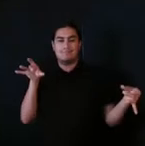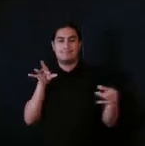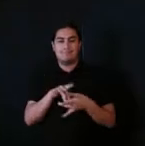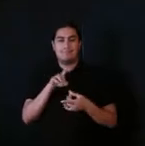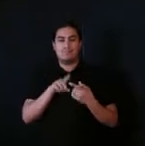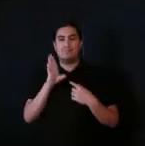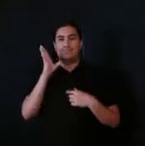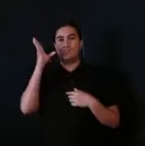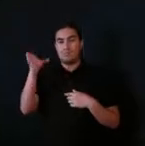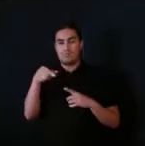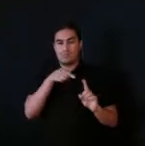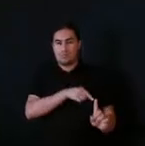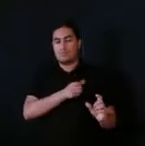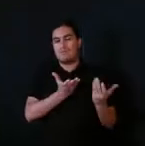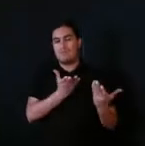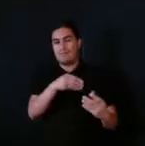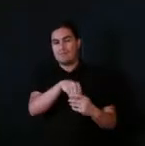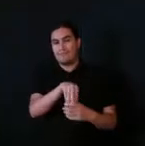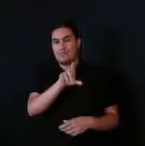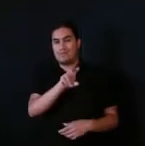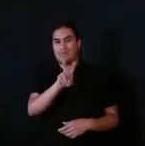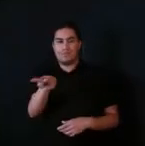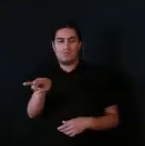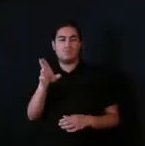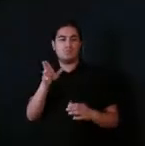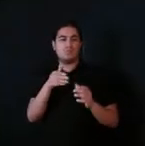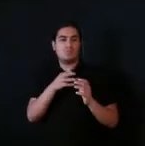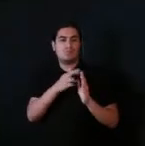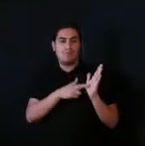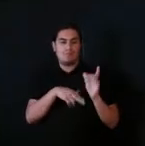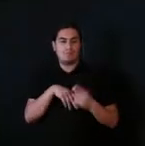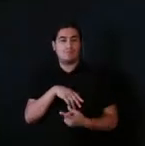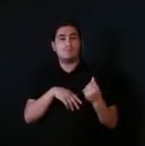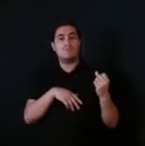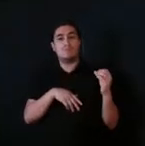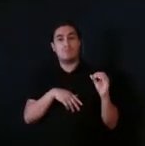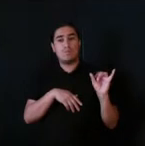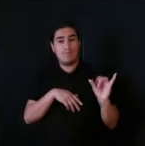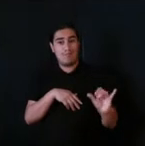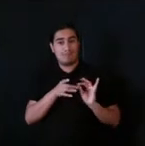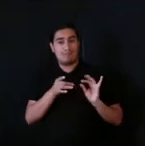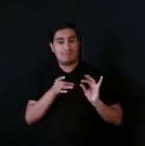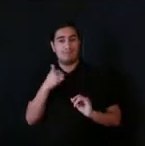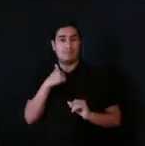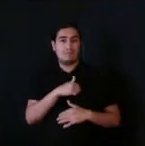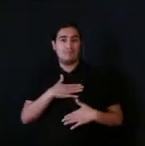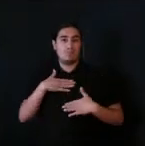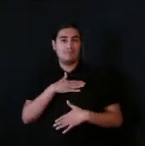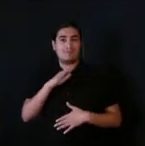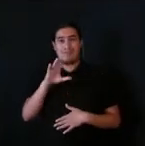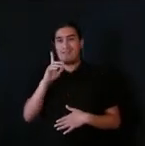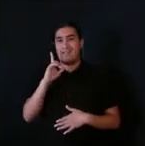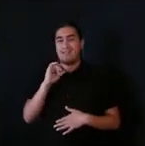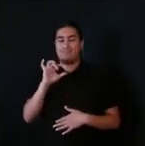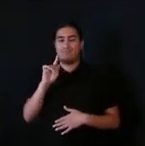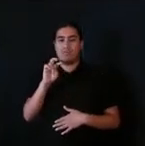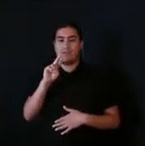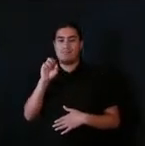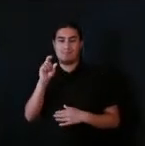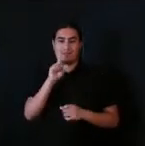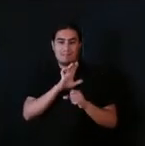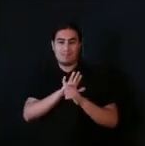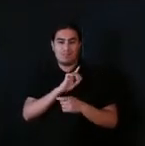direction that was provided in the 2022 guidelines so that being said we appreciate caltrans commitment to working in